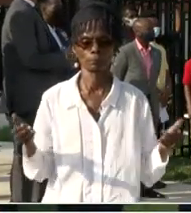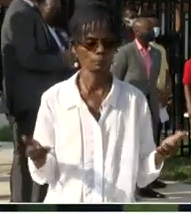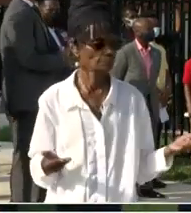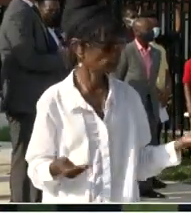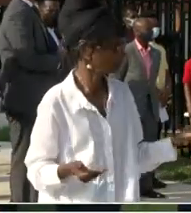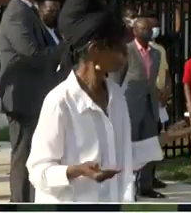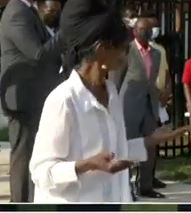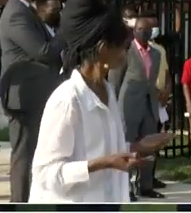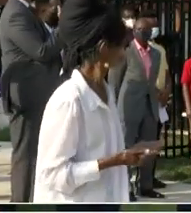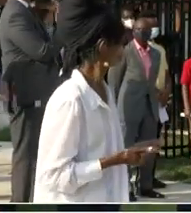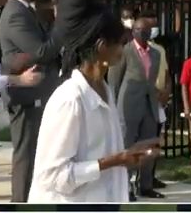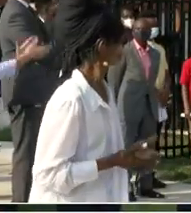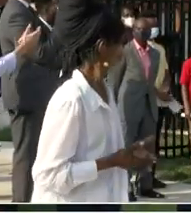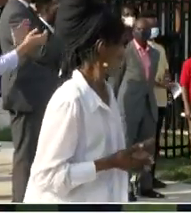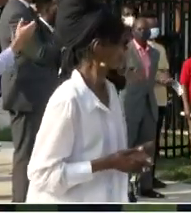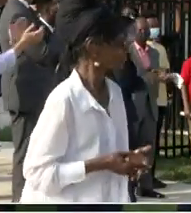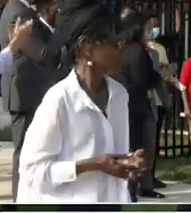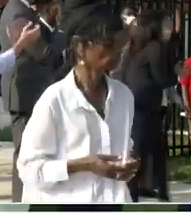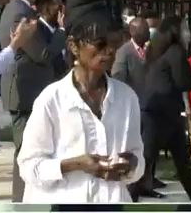Superintendent Christina Grant.